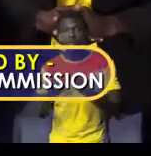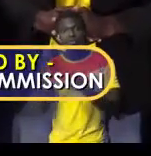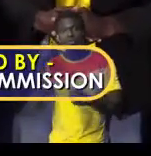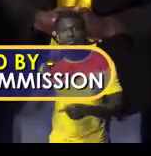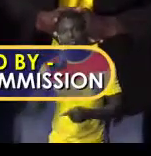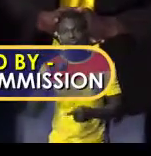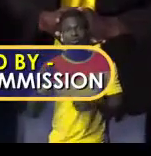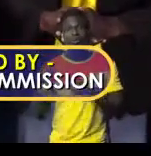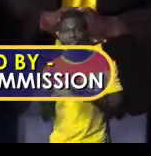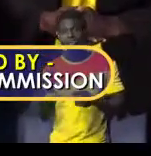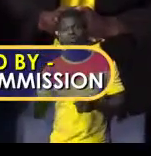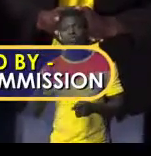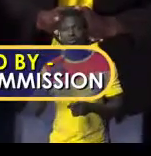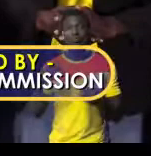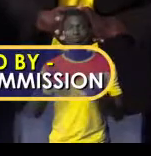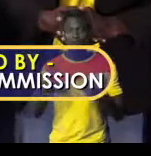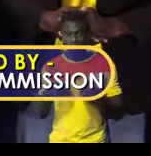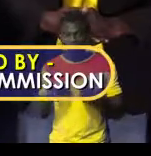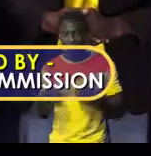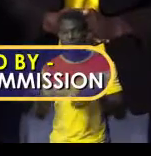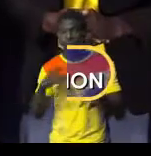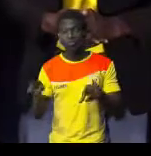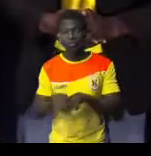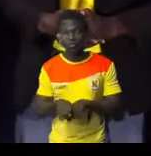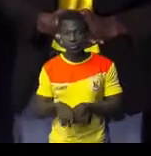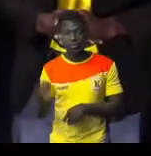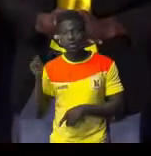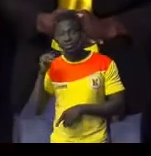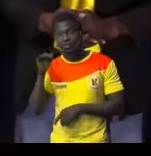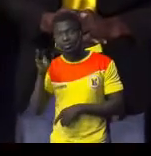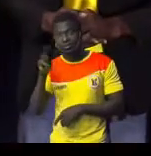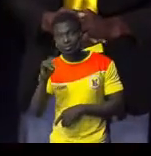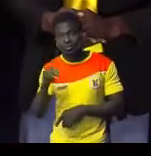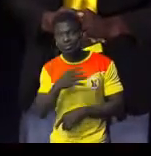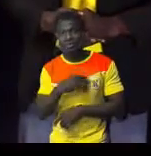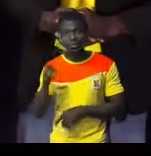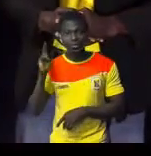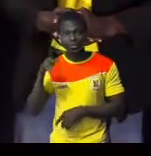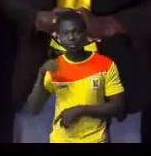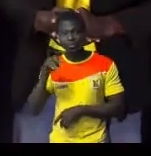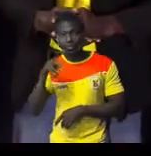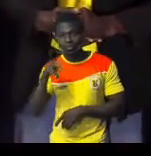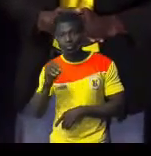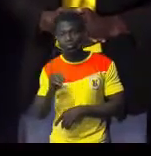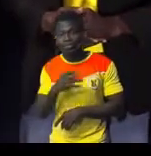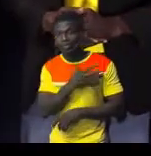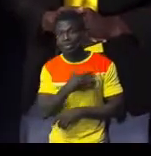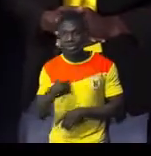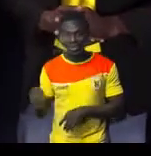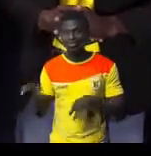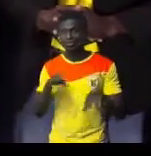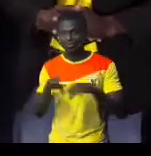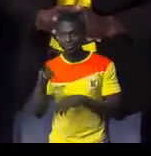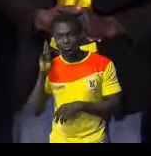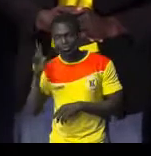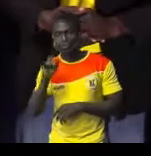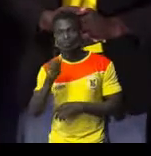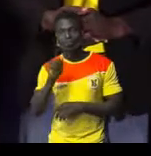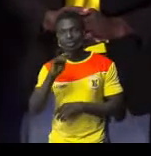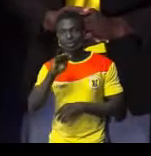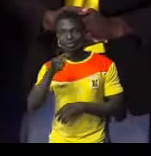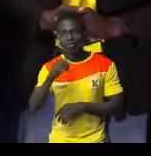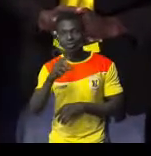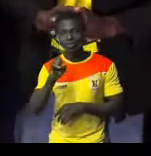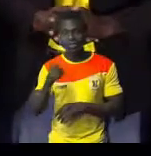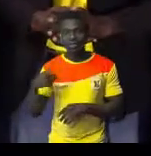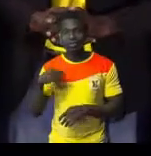course, since you have mimicked Auntie Fumi and you have mimicked Uncle Popo, I mean, it's only fair if you mimic Uncle Agbaji as well. Yes, so we'll be